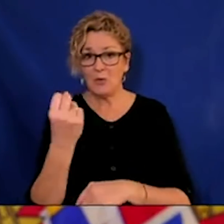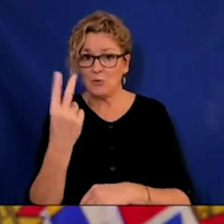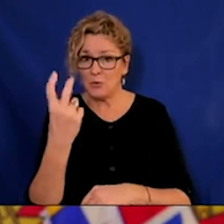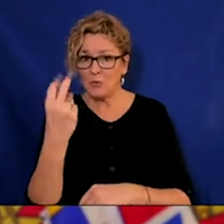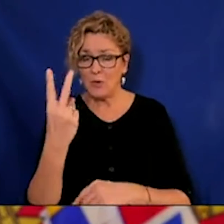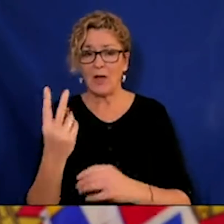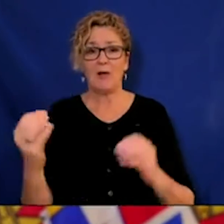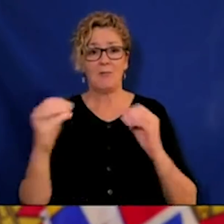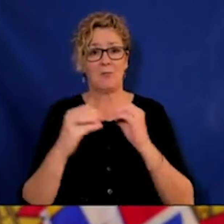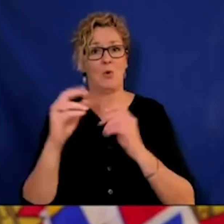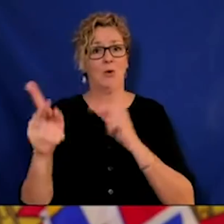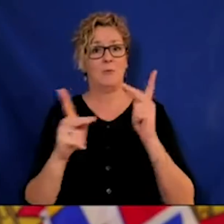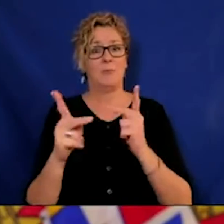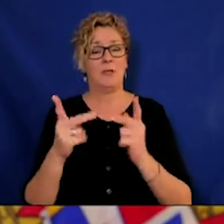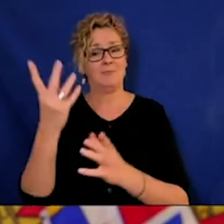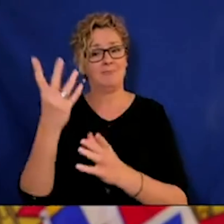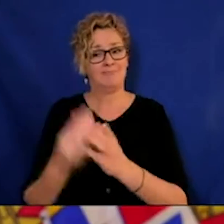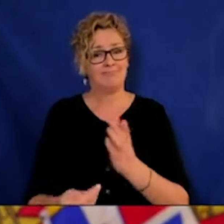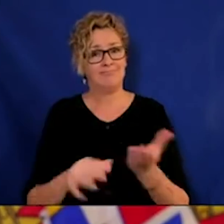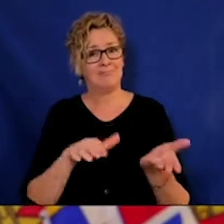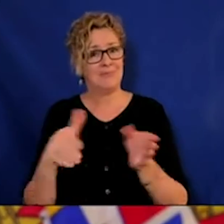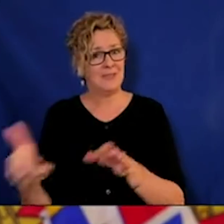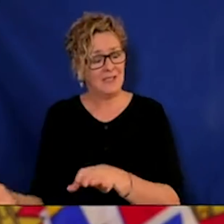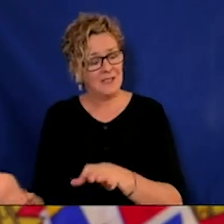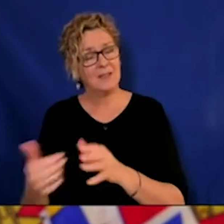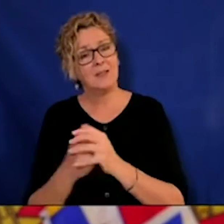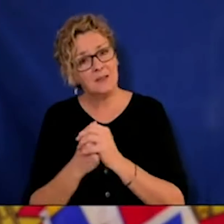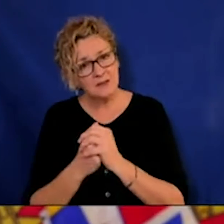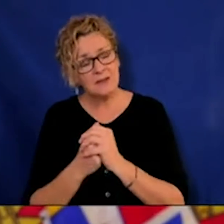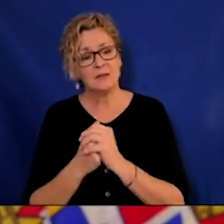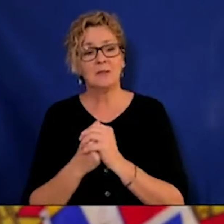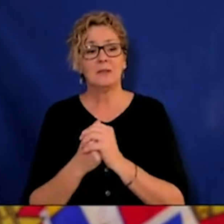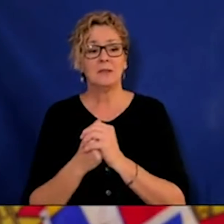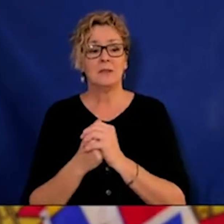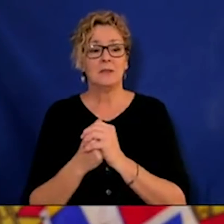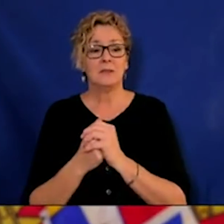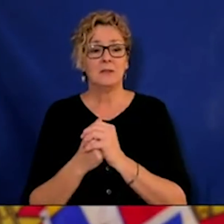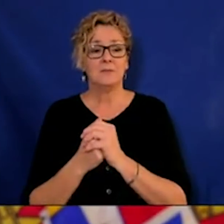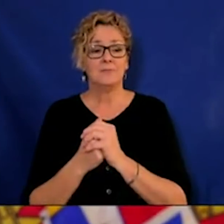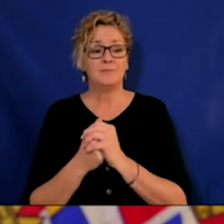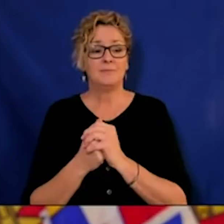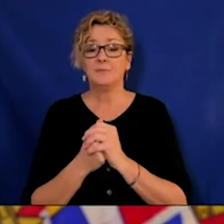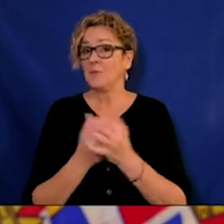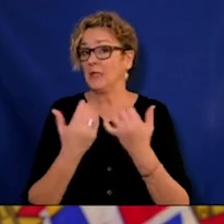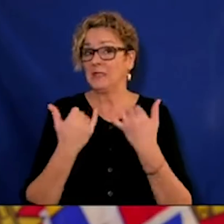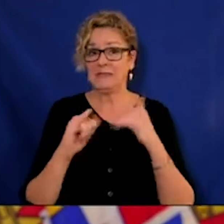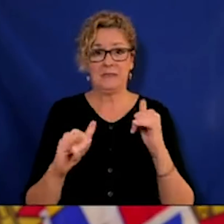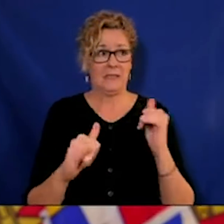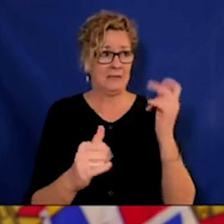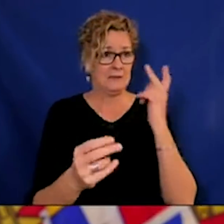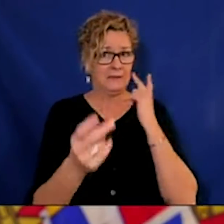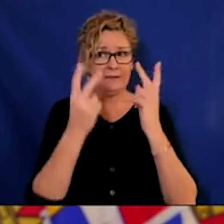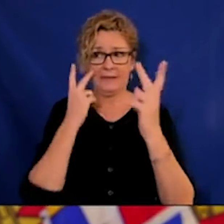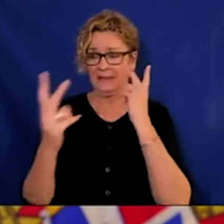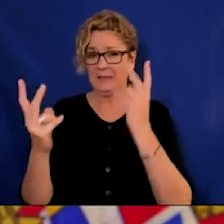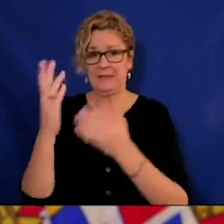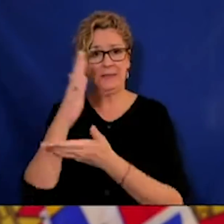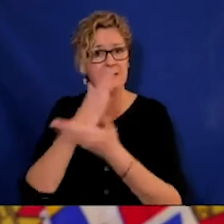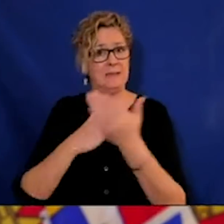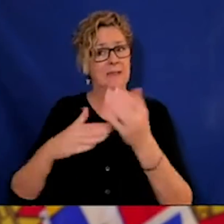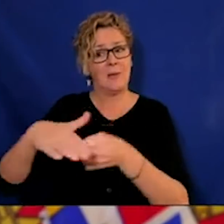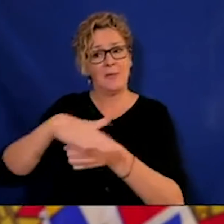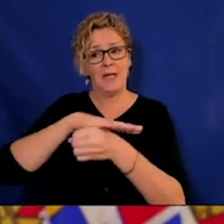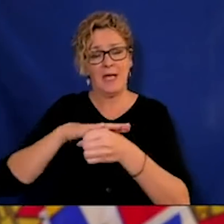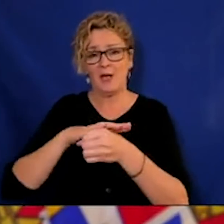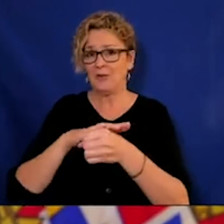today. And we are continuing to see unchecked transmission in many places despite our efforts of